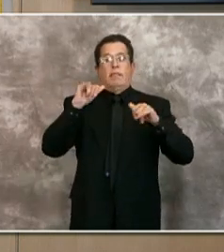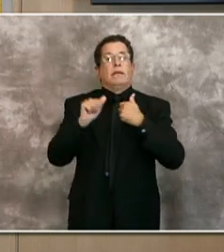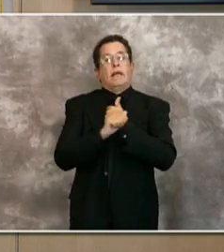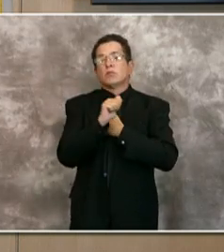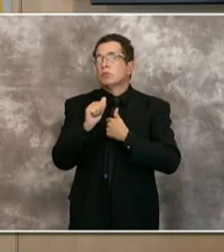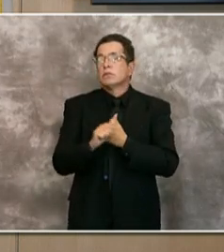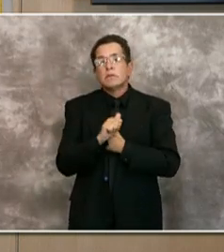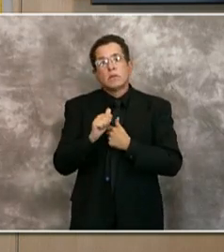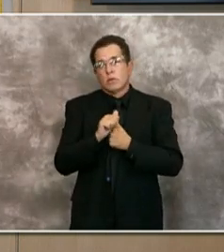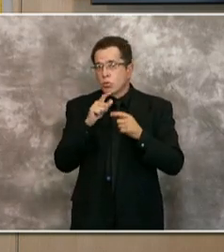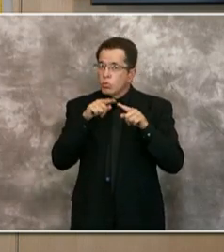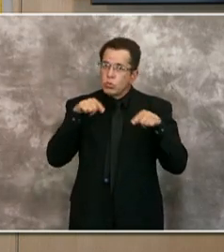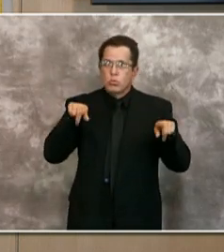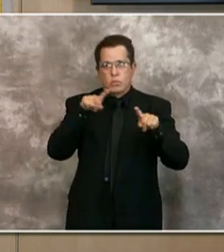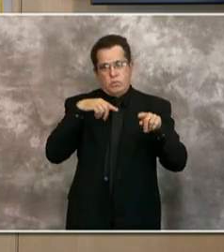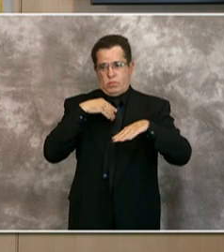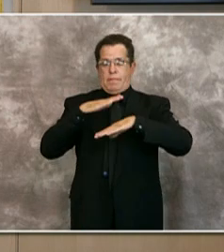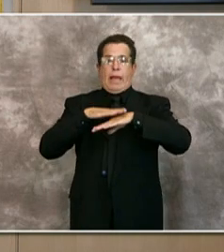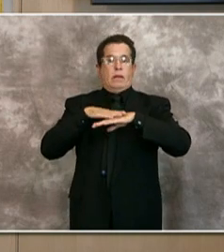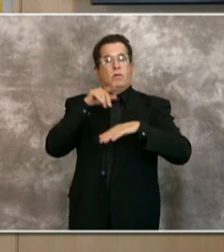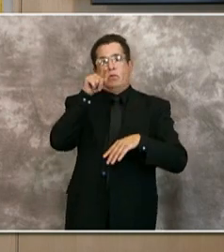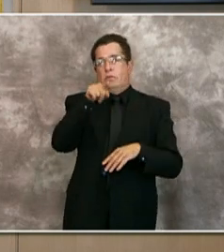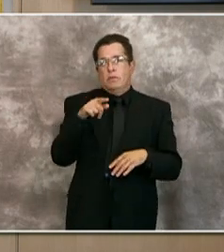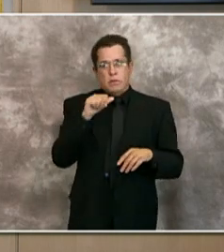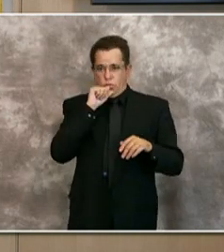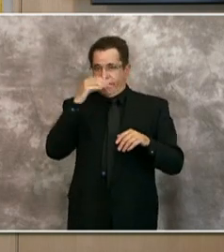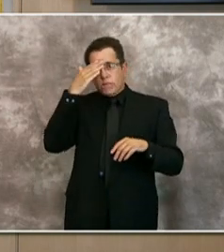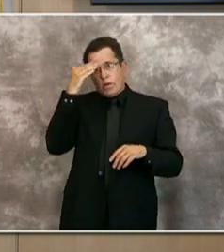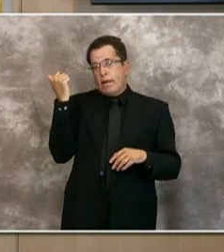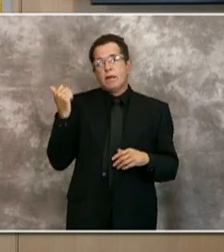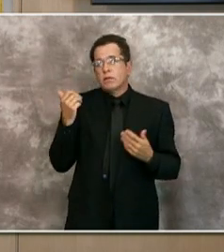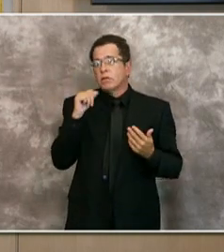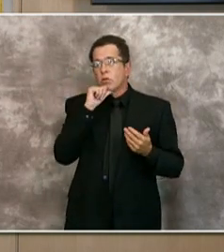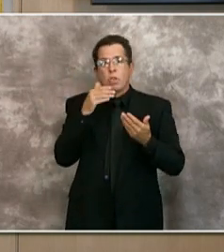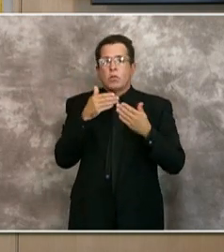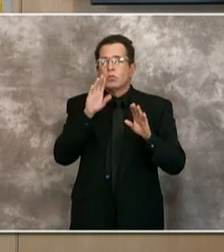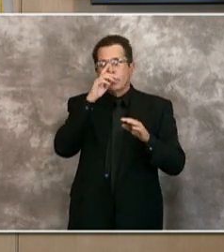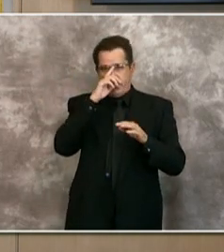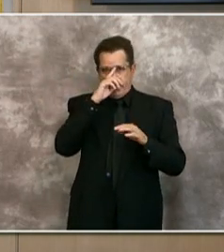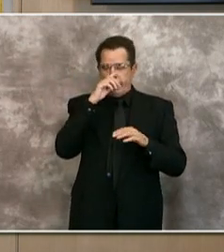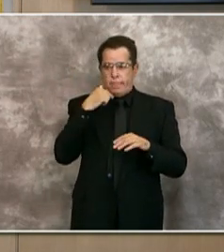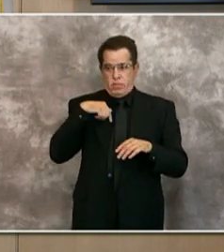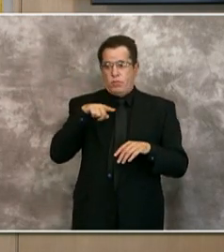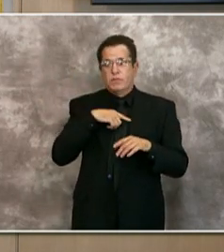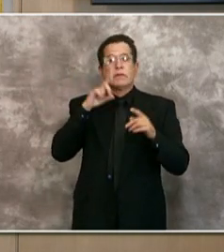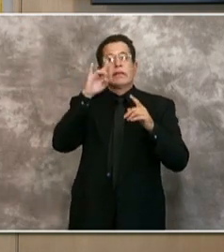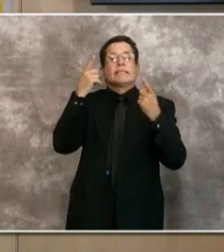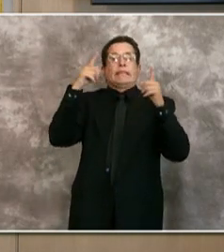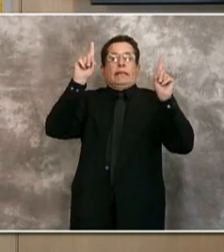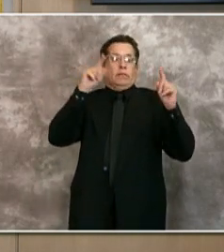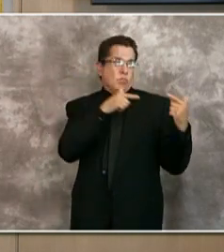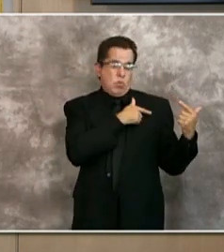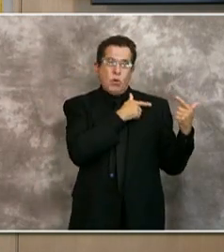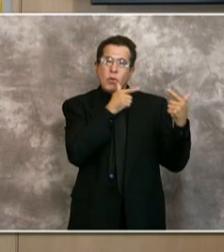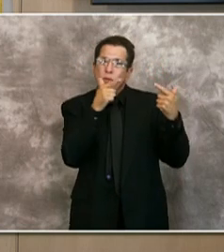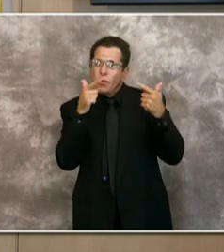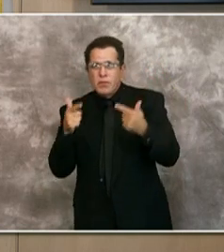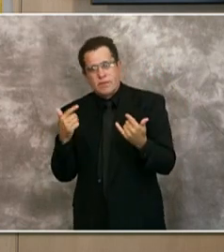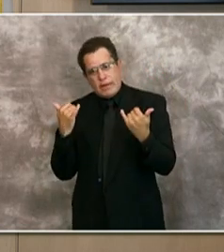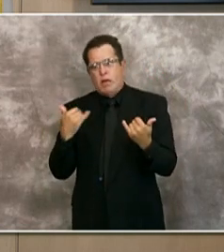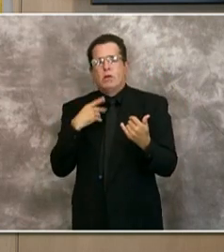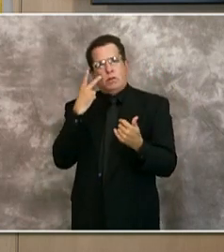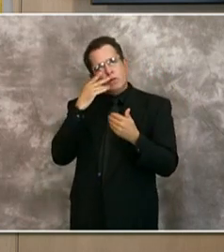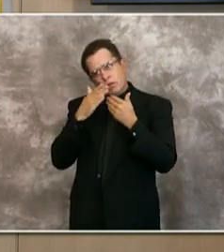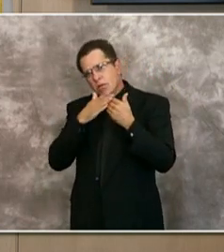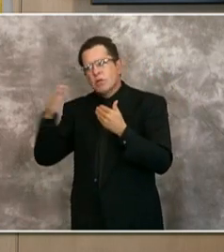and a powerful reminder to us all that we cannot lose the mindset and posture that gave us such incredible success at the outset. We want to see this